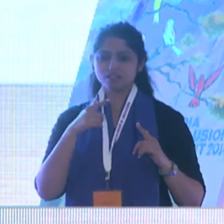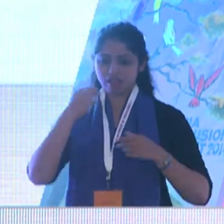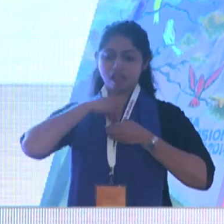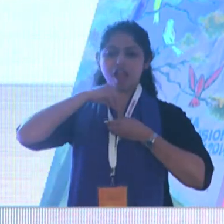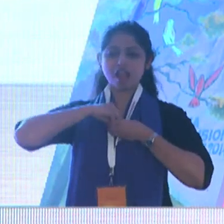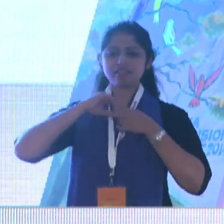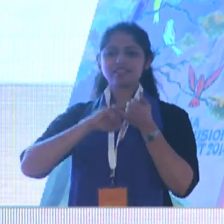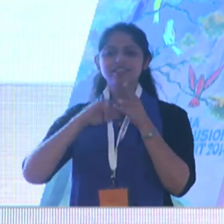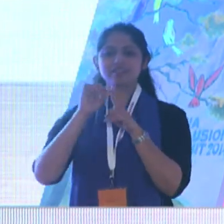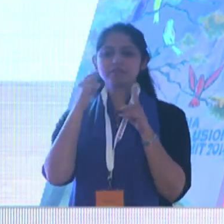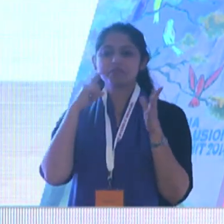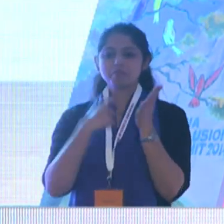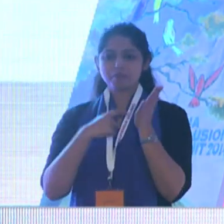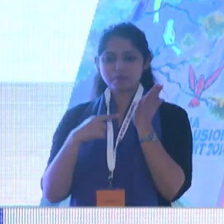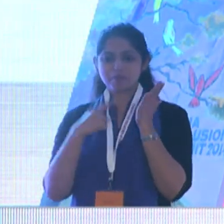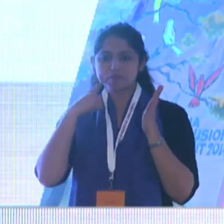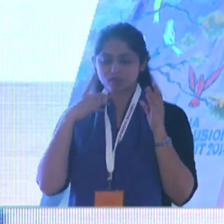core.